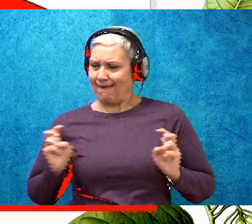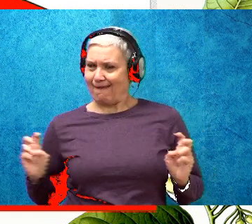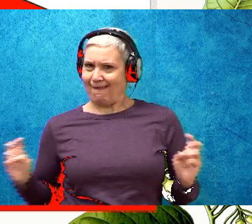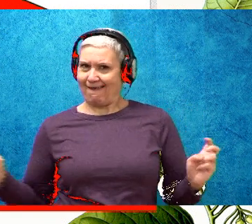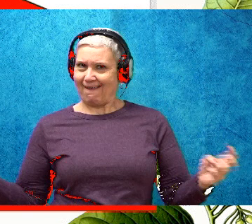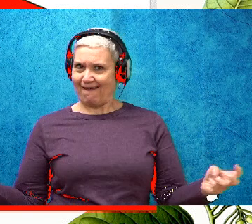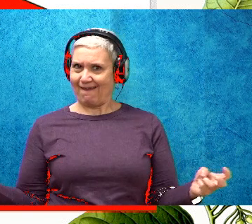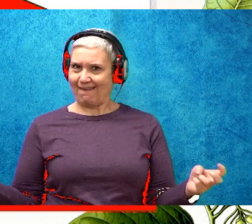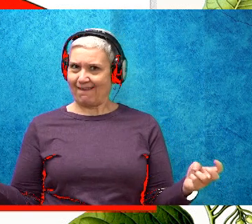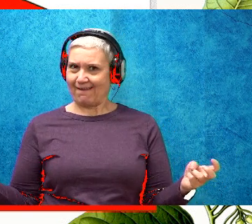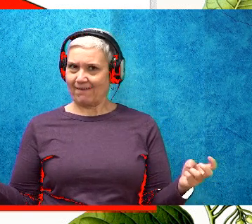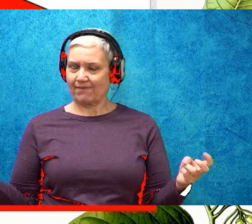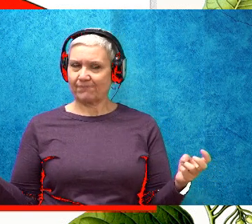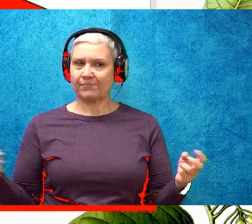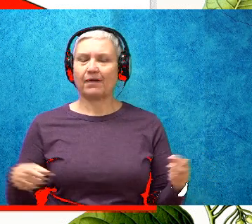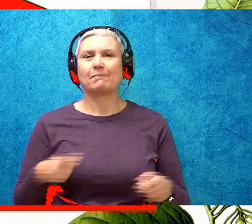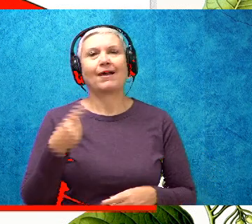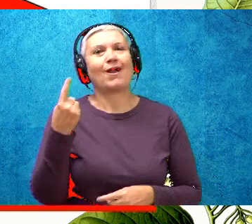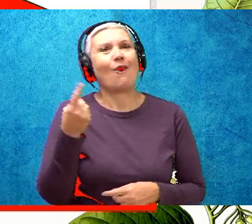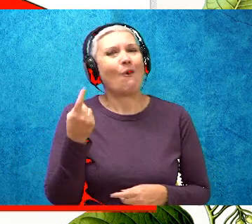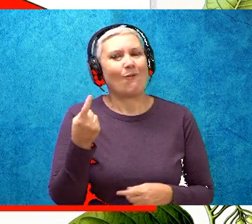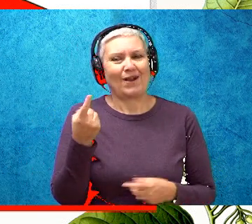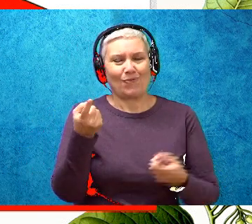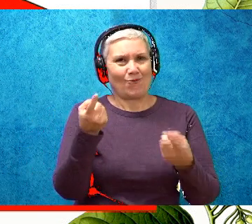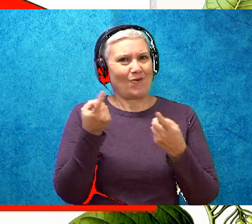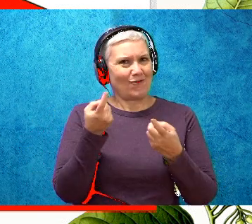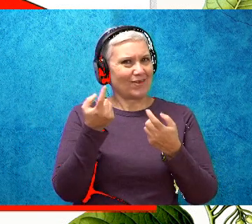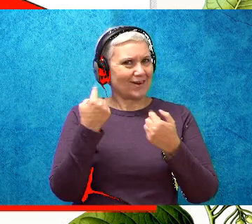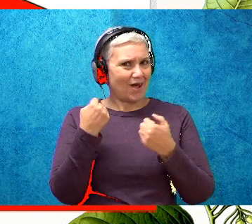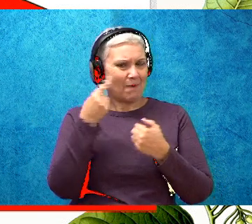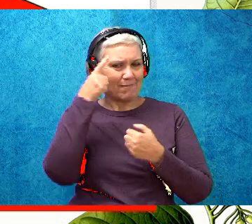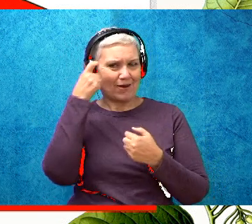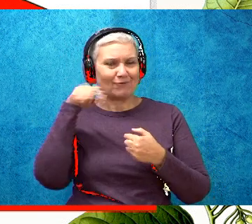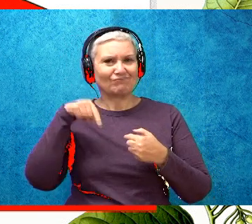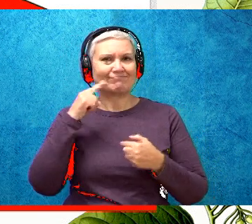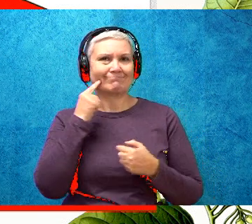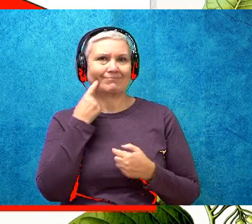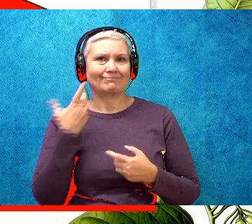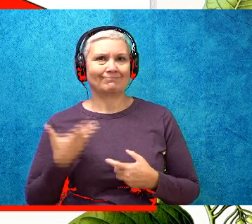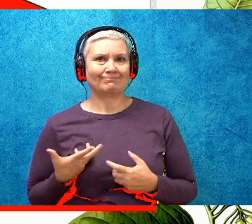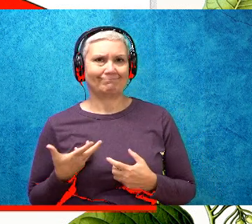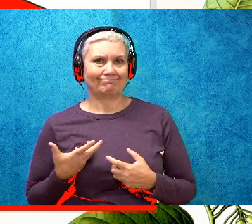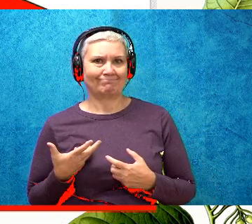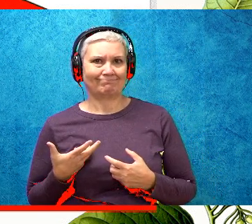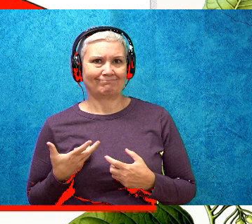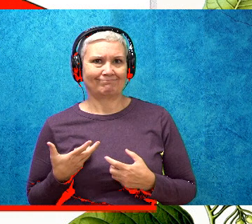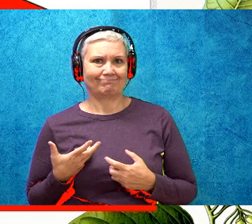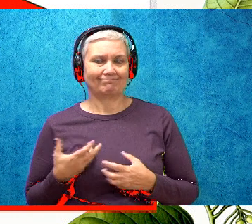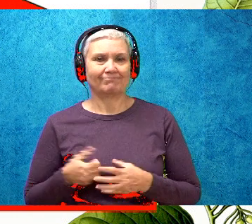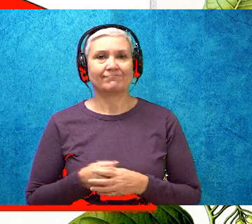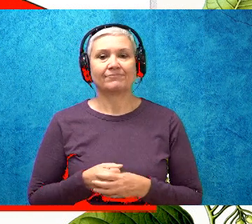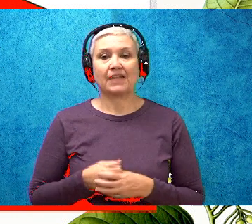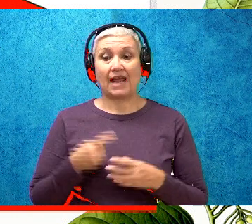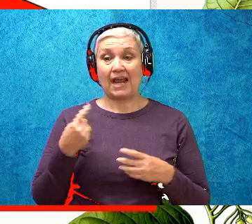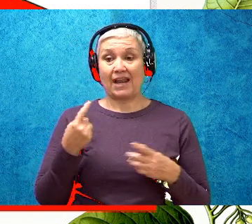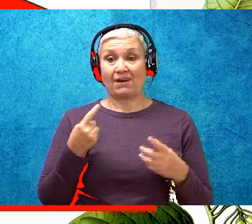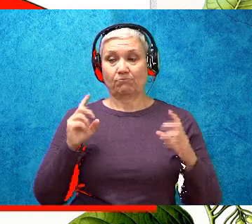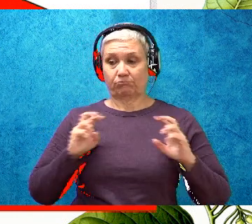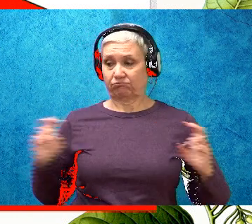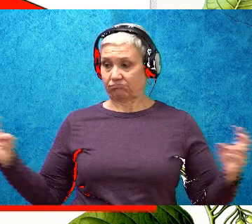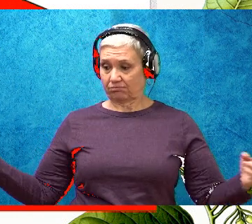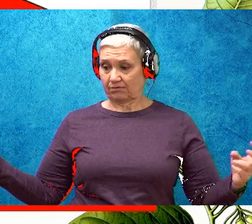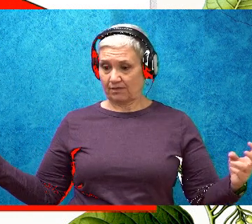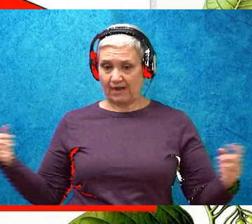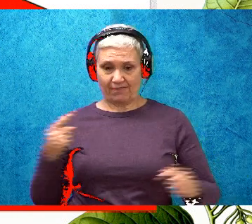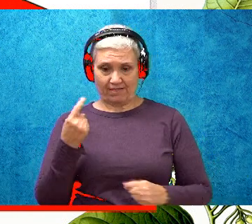because she had the starburst. So if that was the case and the only starburst that was left after giving all